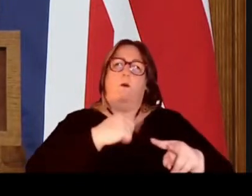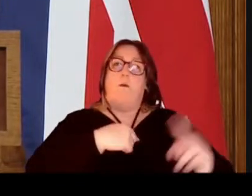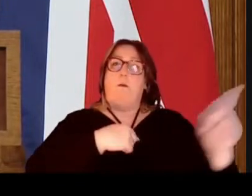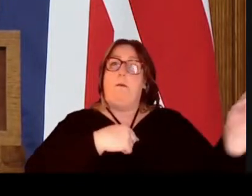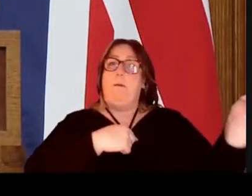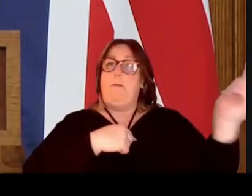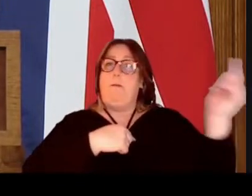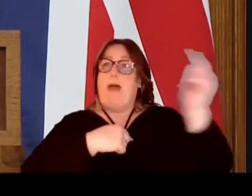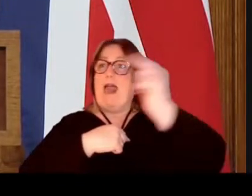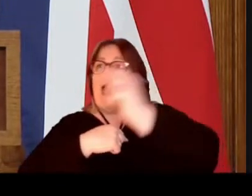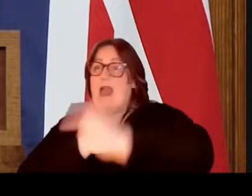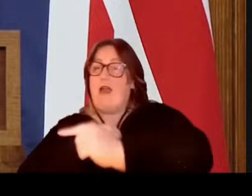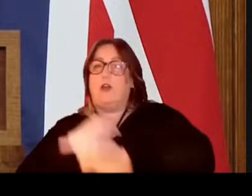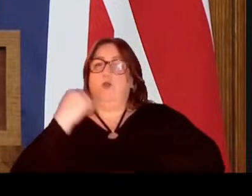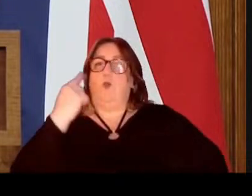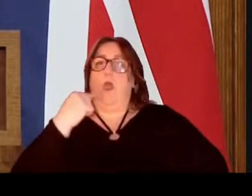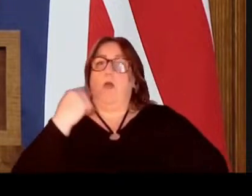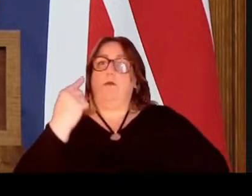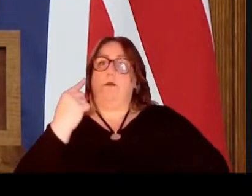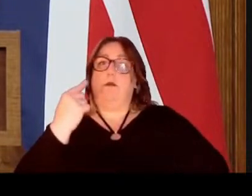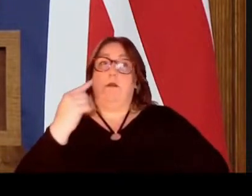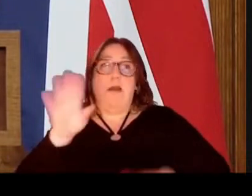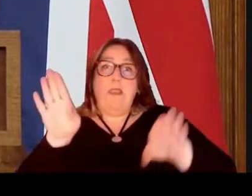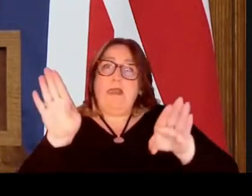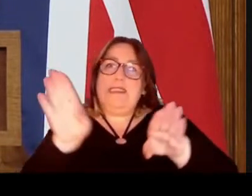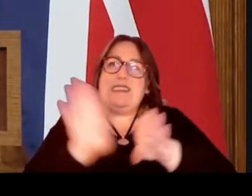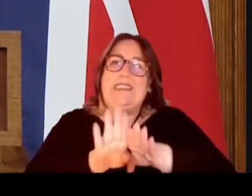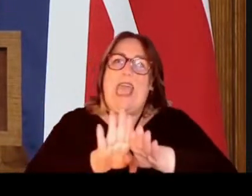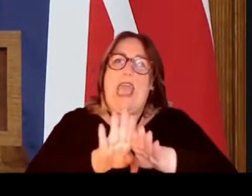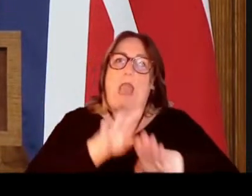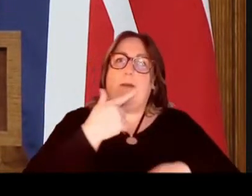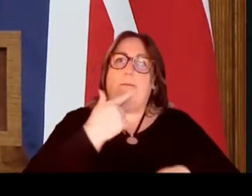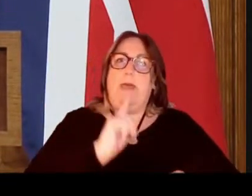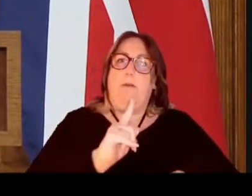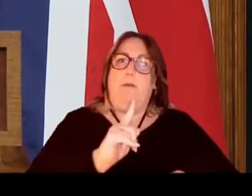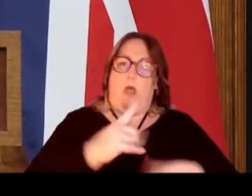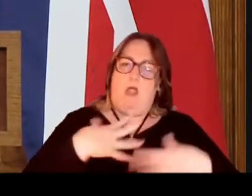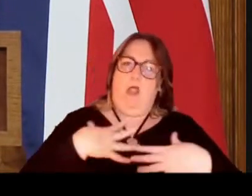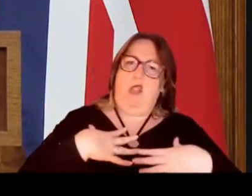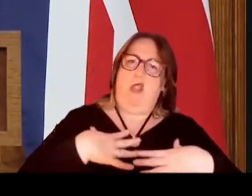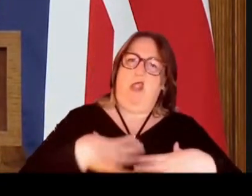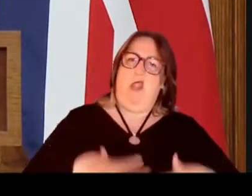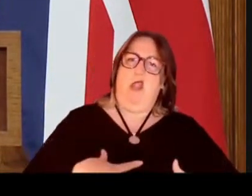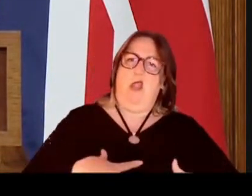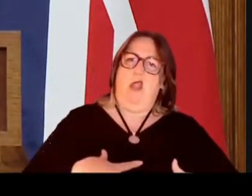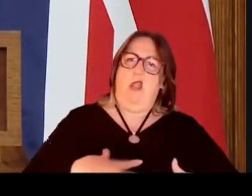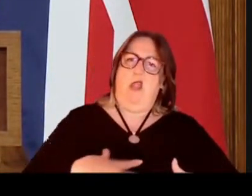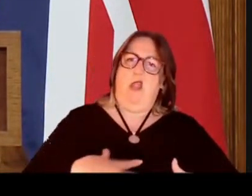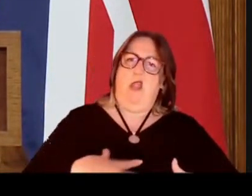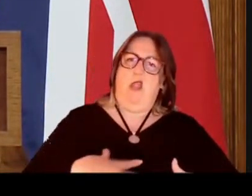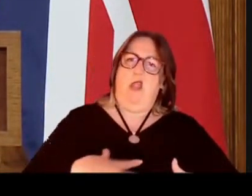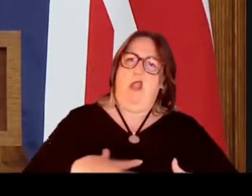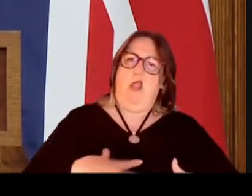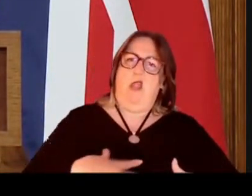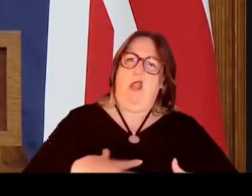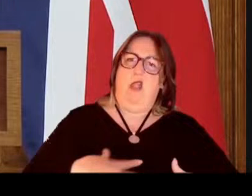riot gear on and having bricks thrown at them. Those same officers. Oh, he's just repeating I don't think himself. they'd want-